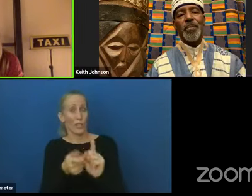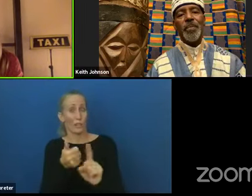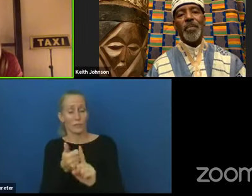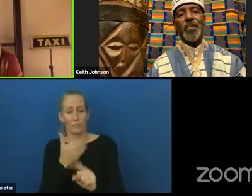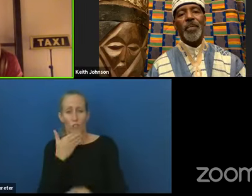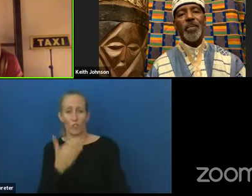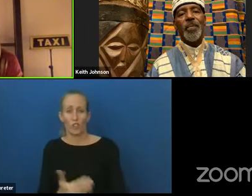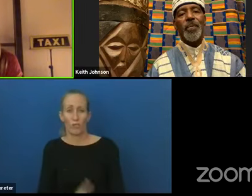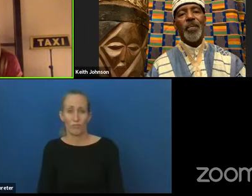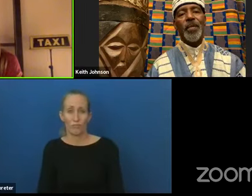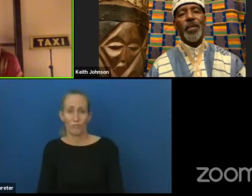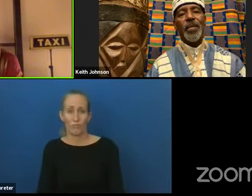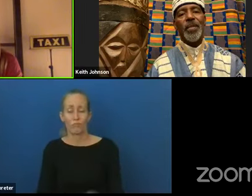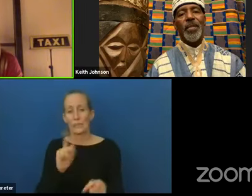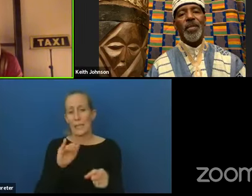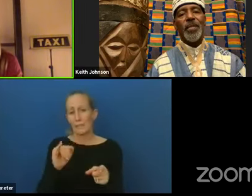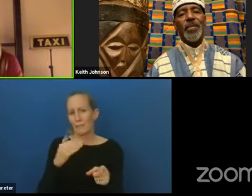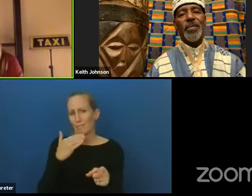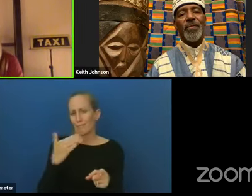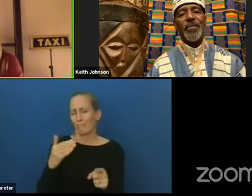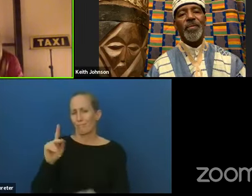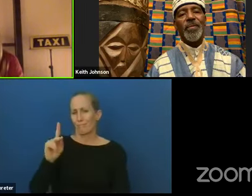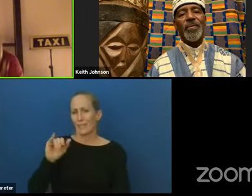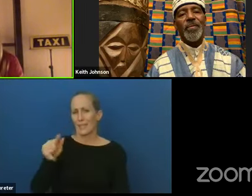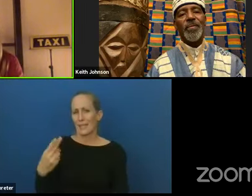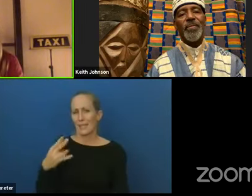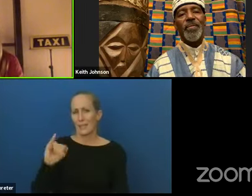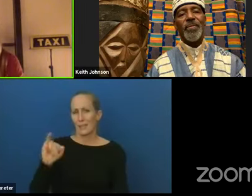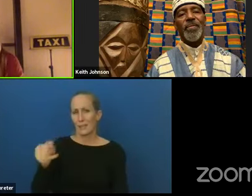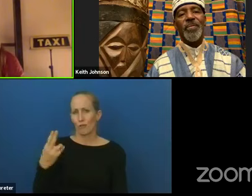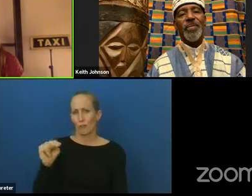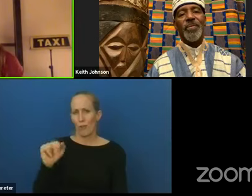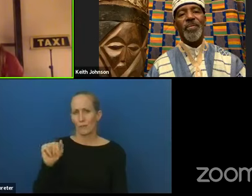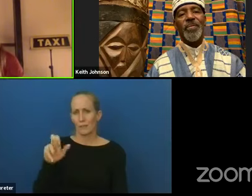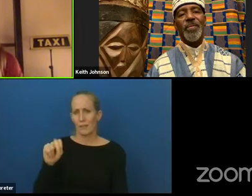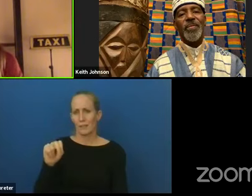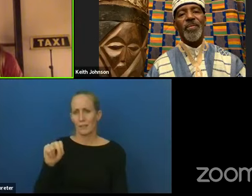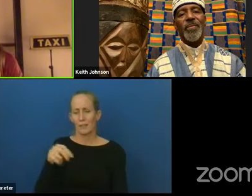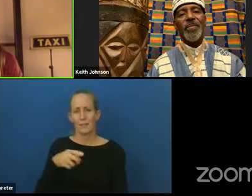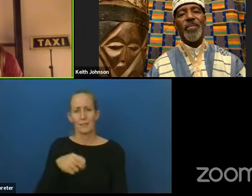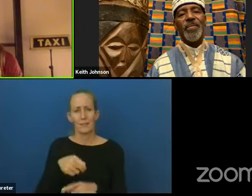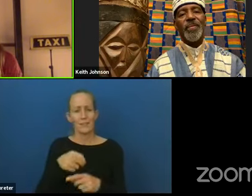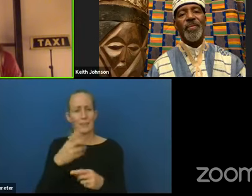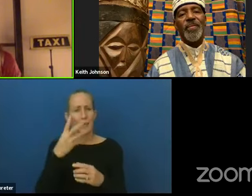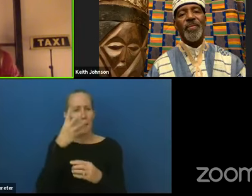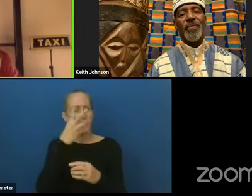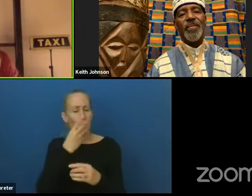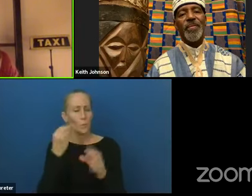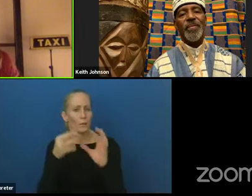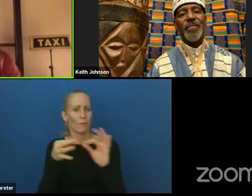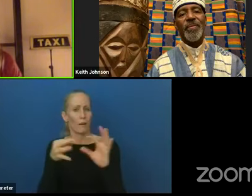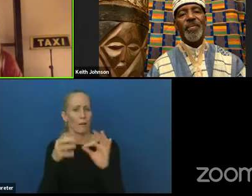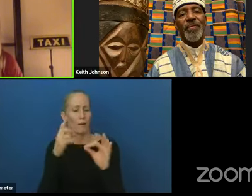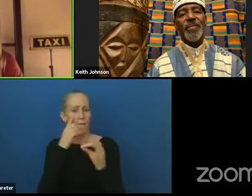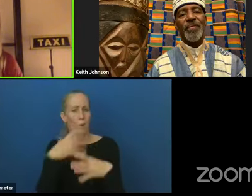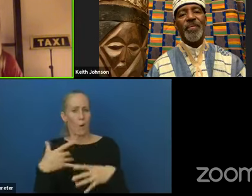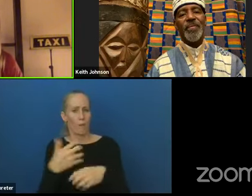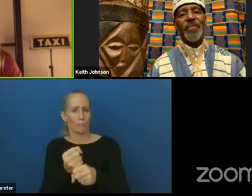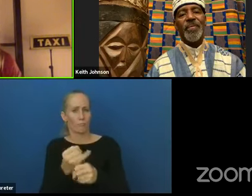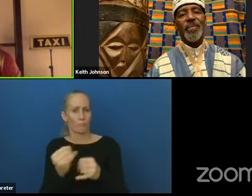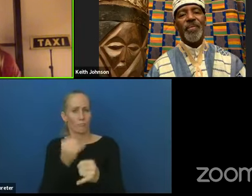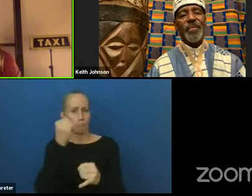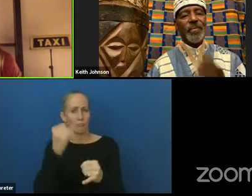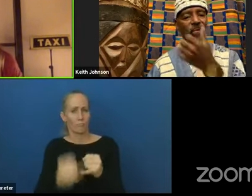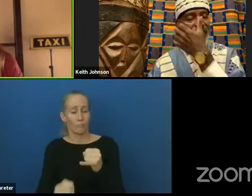Thank you, Keith Johnson. That seems like a beautiful note to end on. Do you want to play